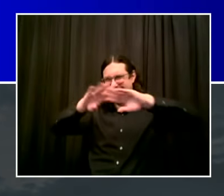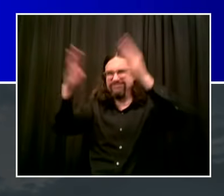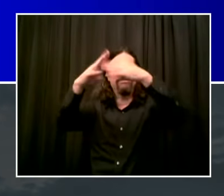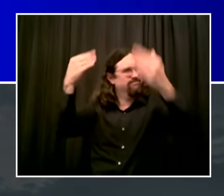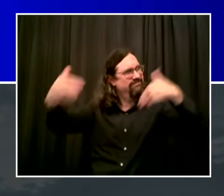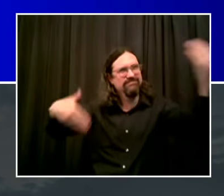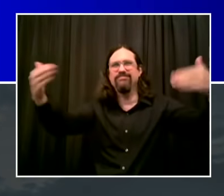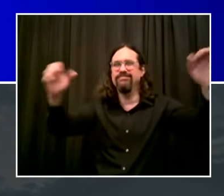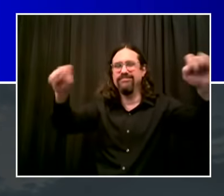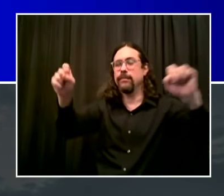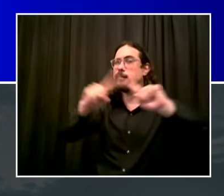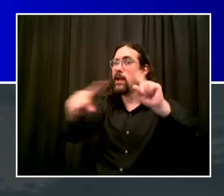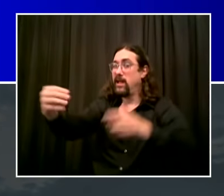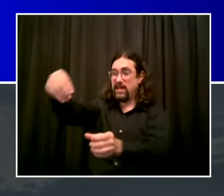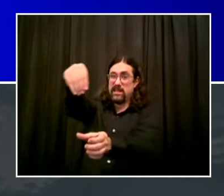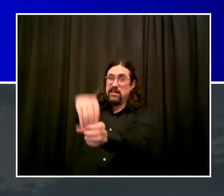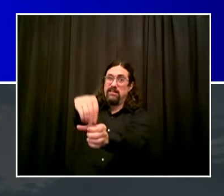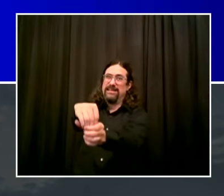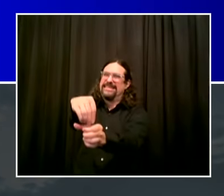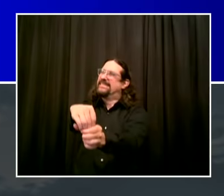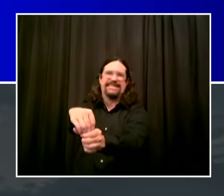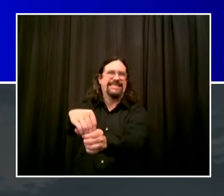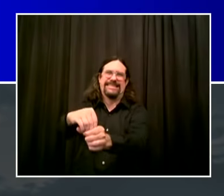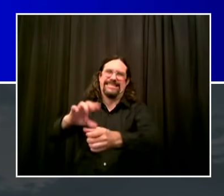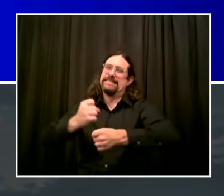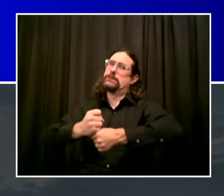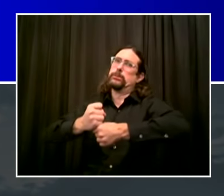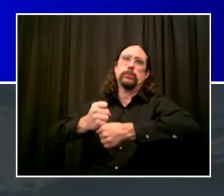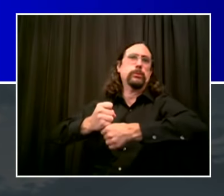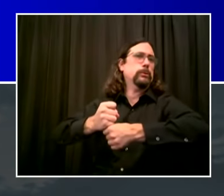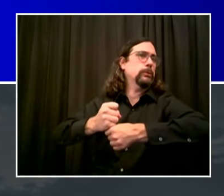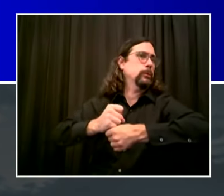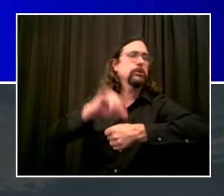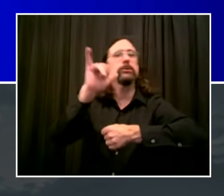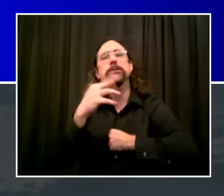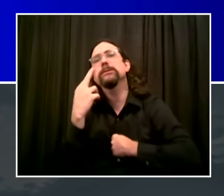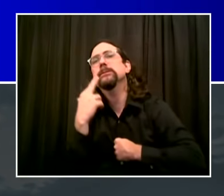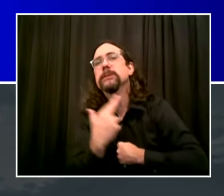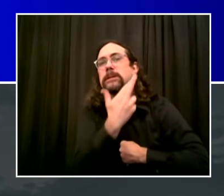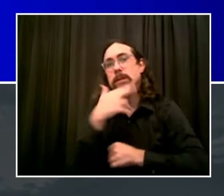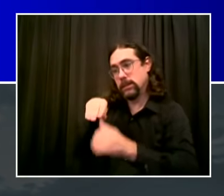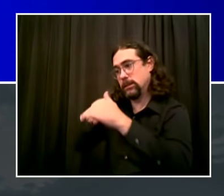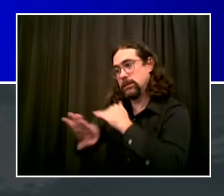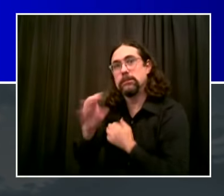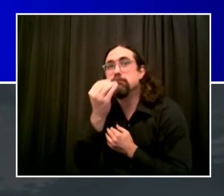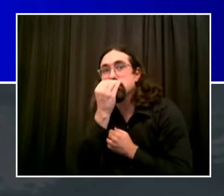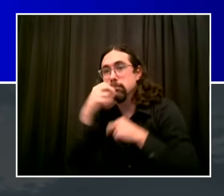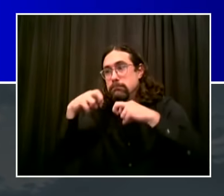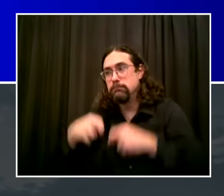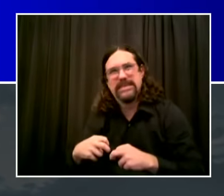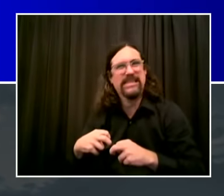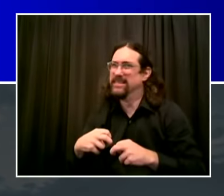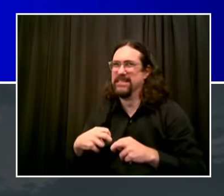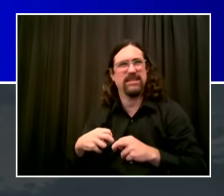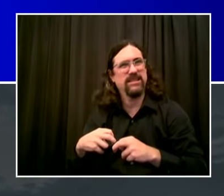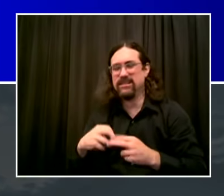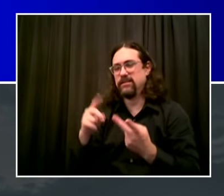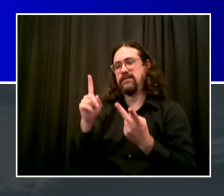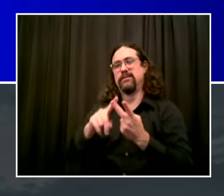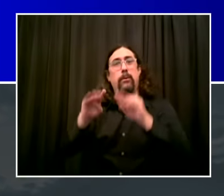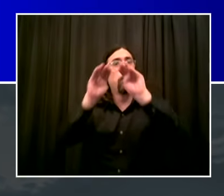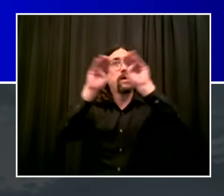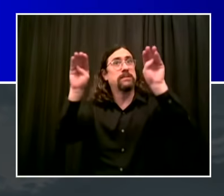And a reminder that even though we think there's a lot of evidence of a huge difference between outdoor and outdoor always being better,